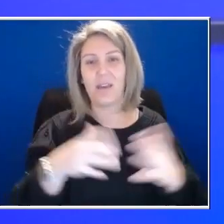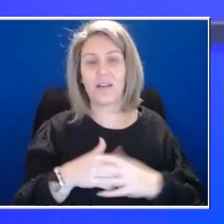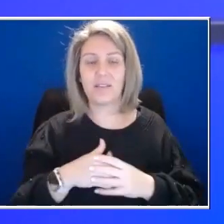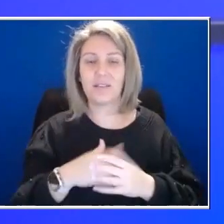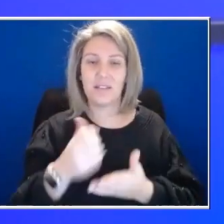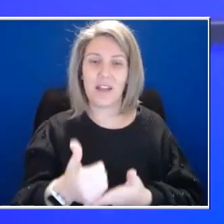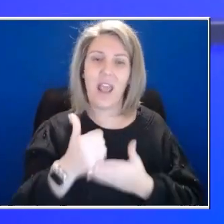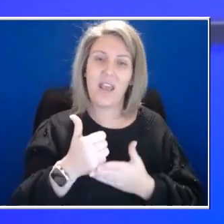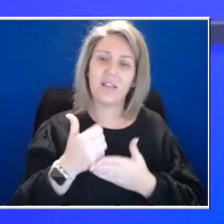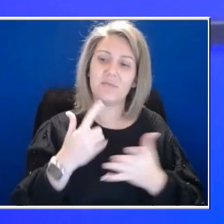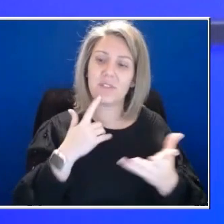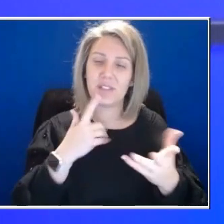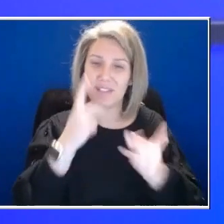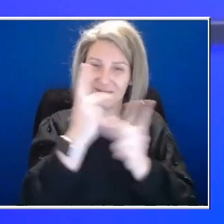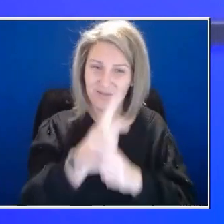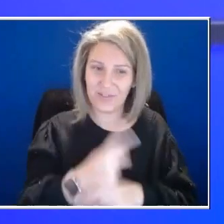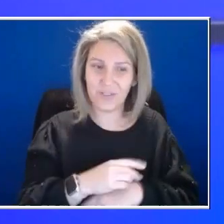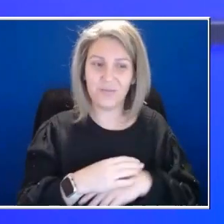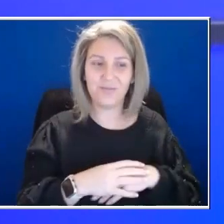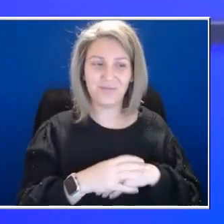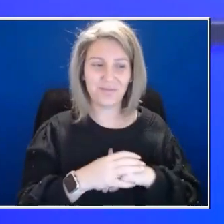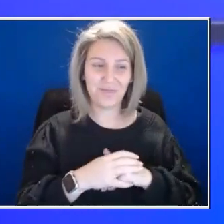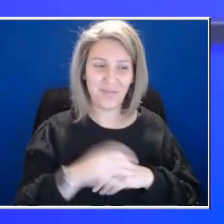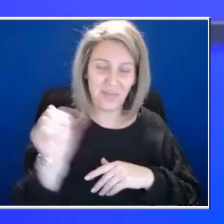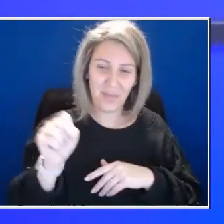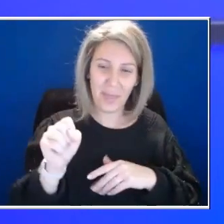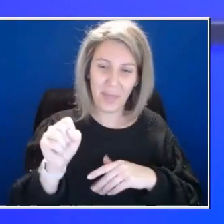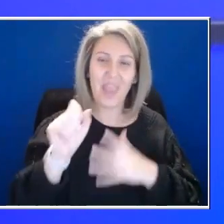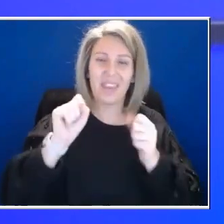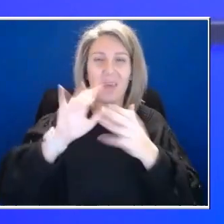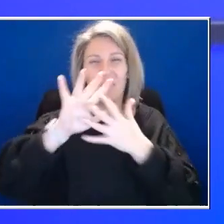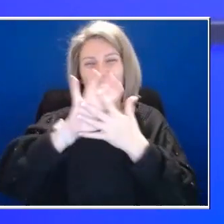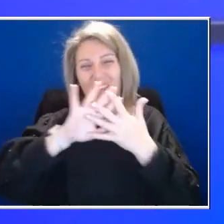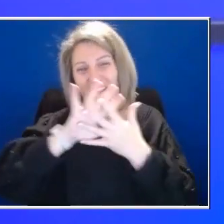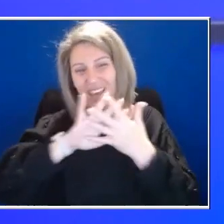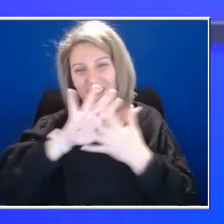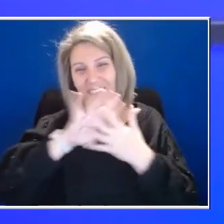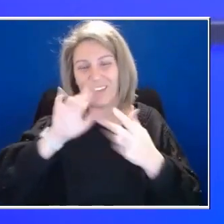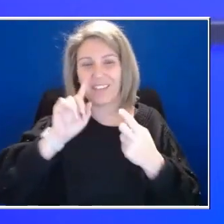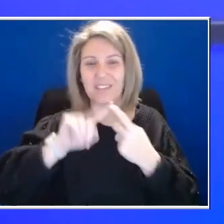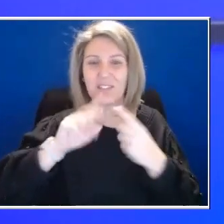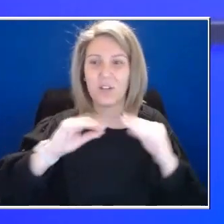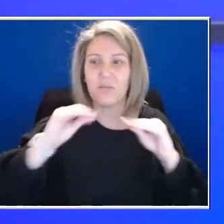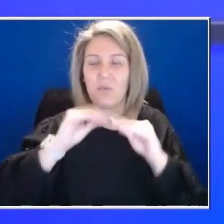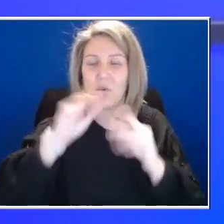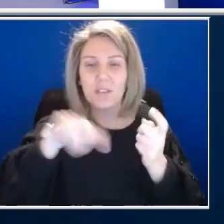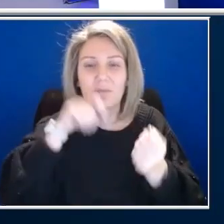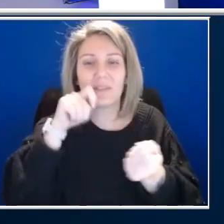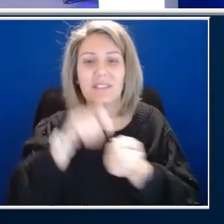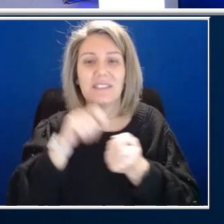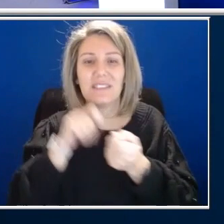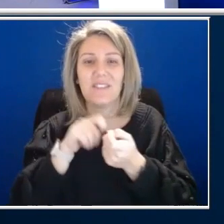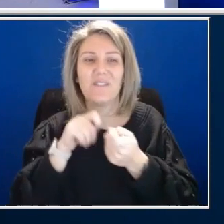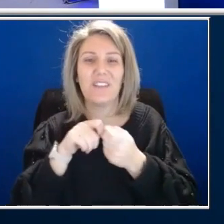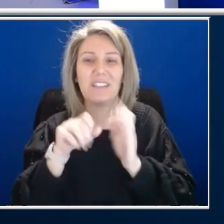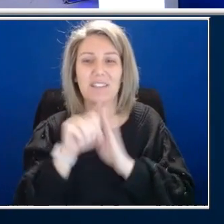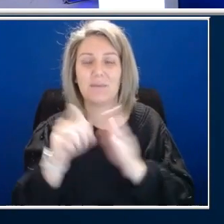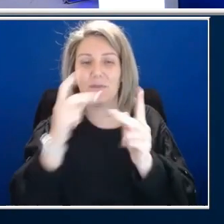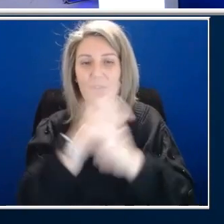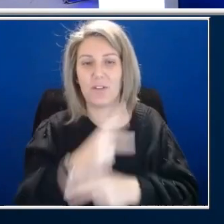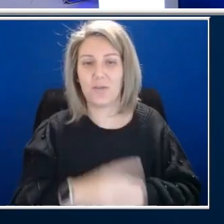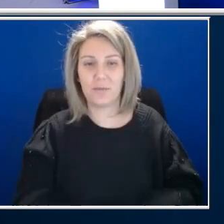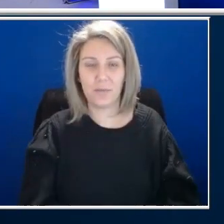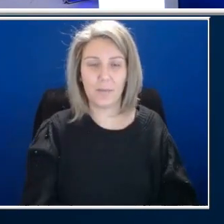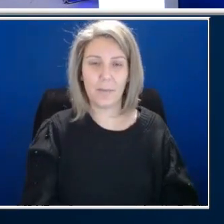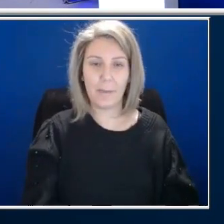some of those. But yeah, it can be pretty vague until you get some of these more specific, teased out kind of symptoms. A question